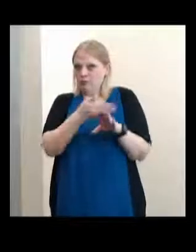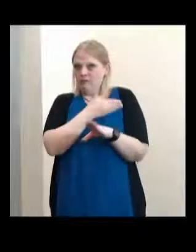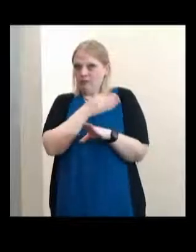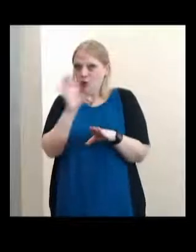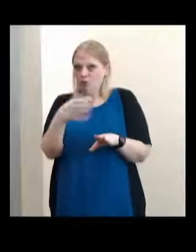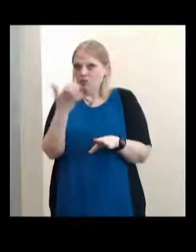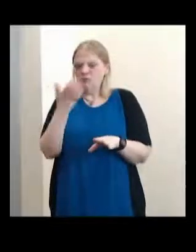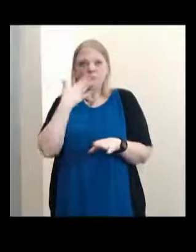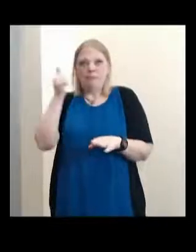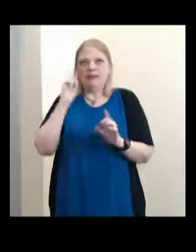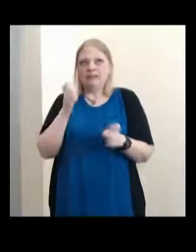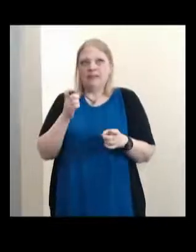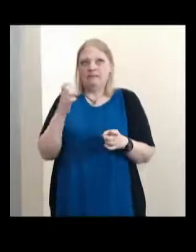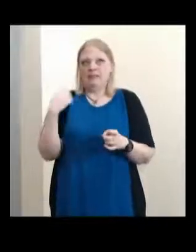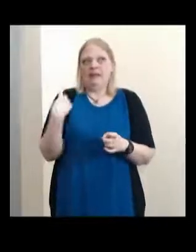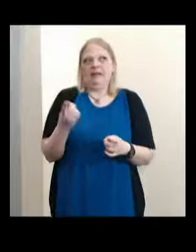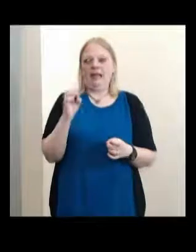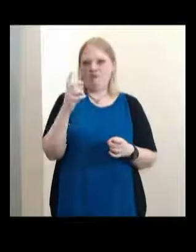gift ever.